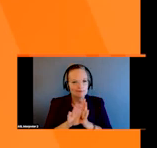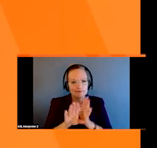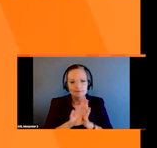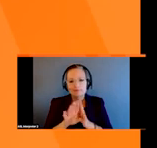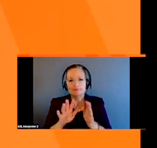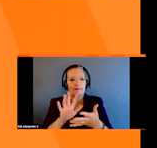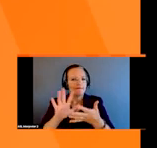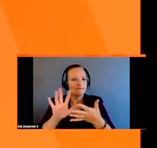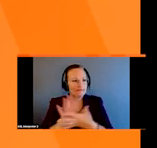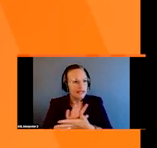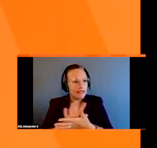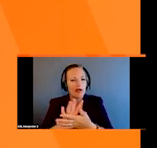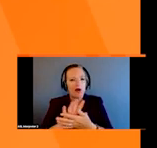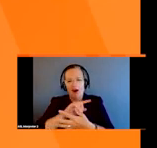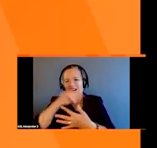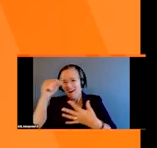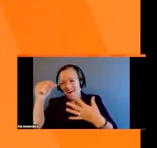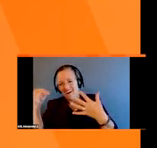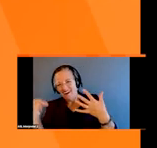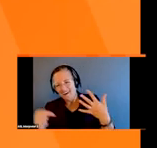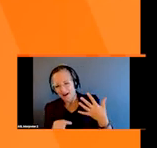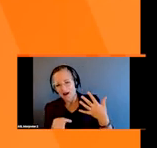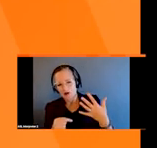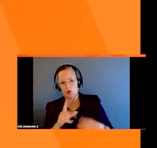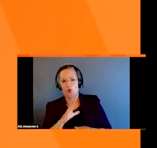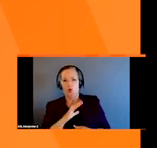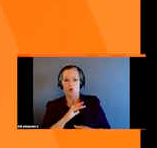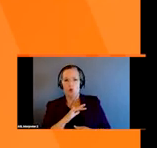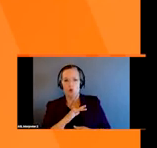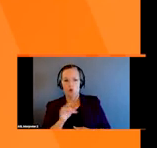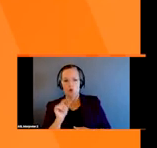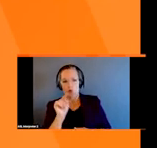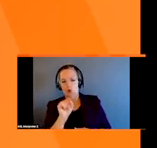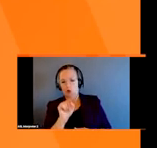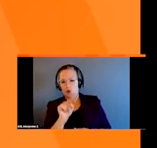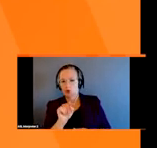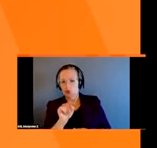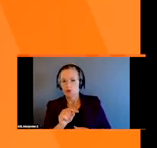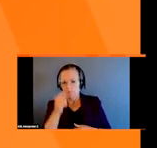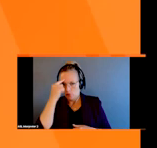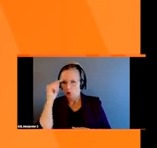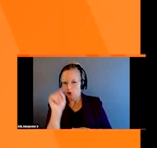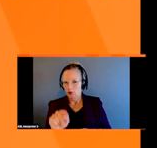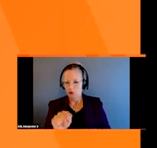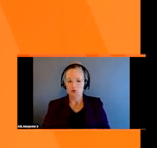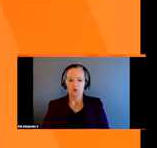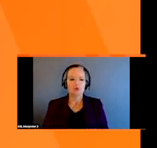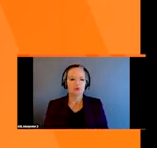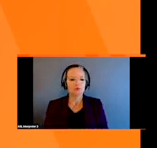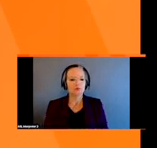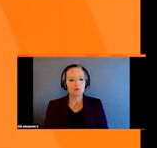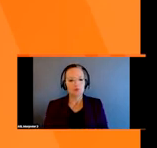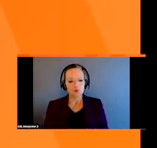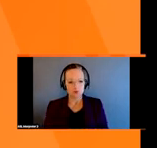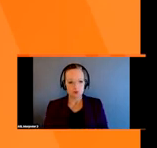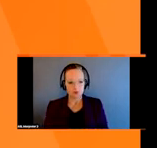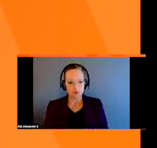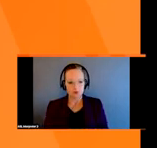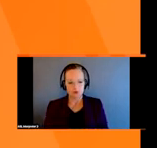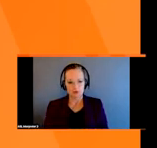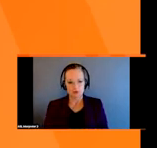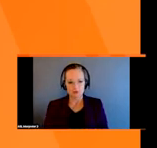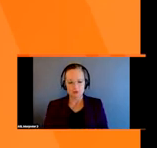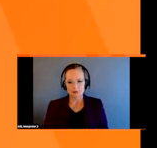including video posts, creator mode is probably for you. It changes the platform